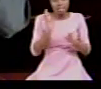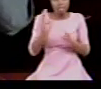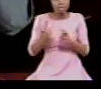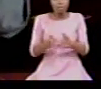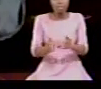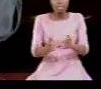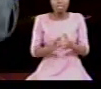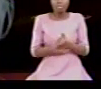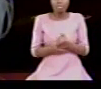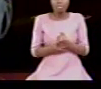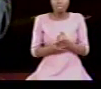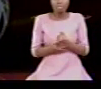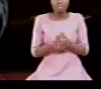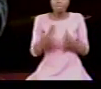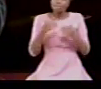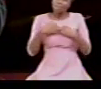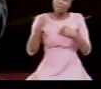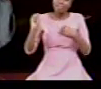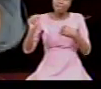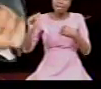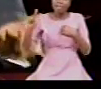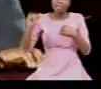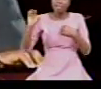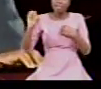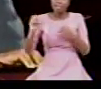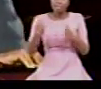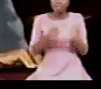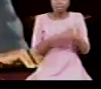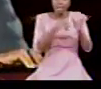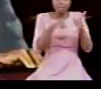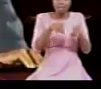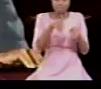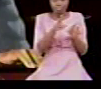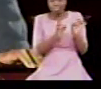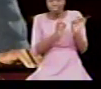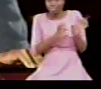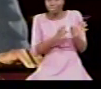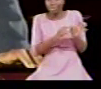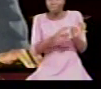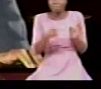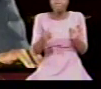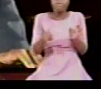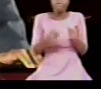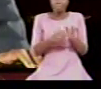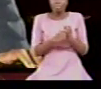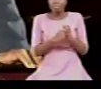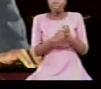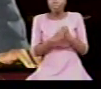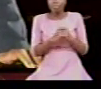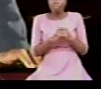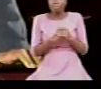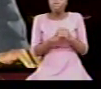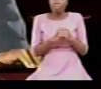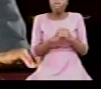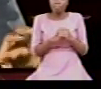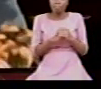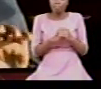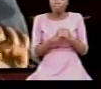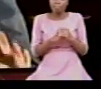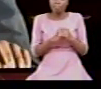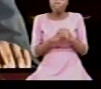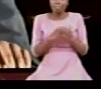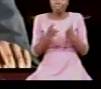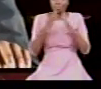You have malice. This person, you hate him or hate her, but you be smiling. Dirty